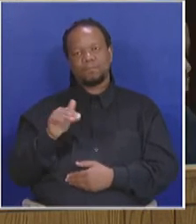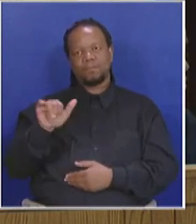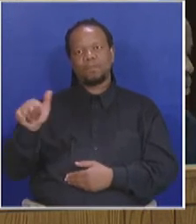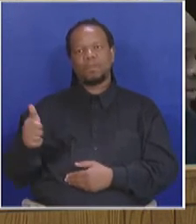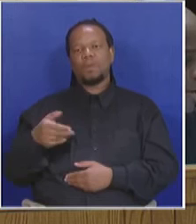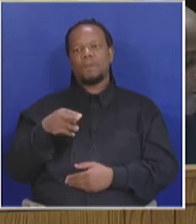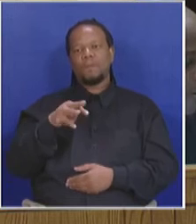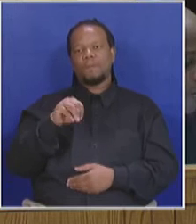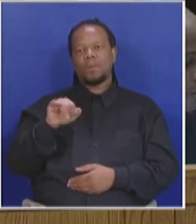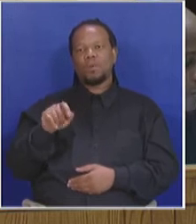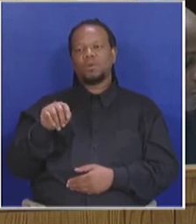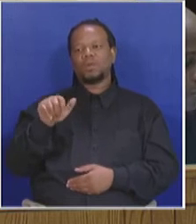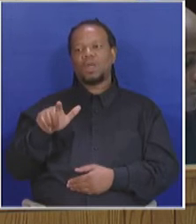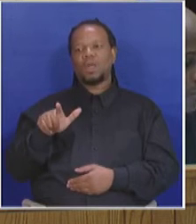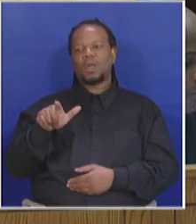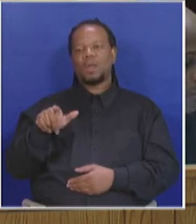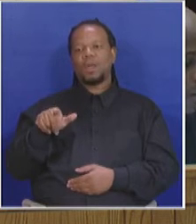Ntebe.